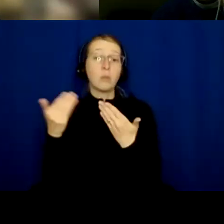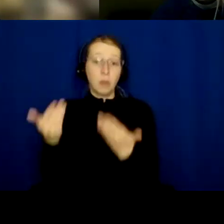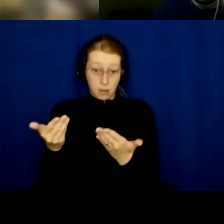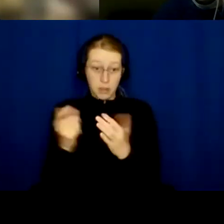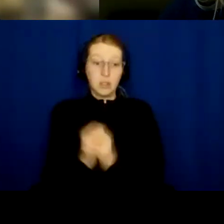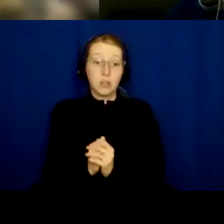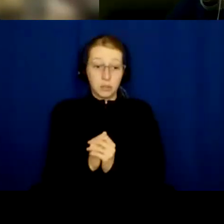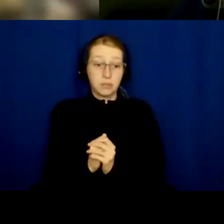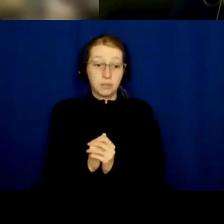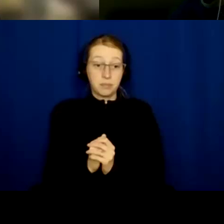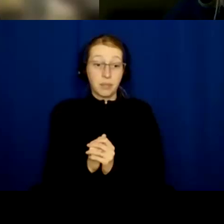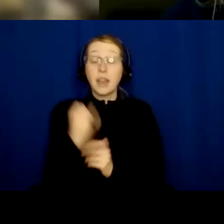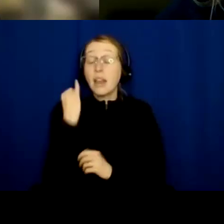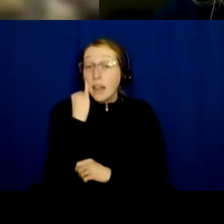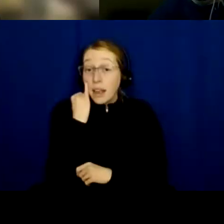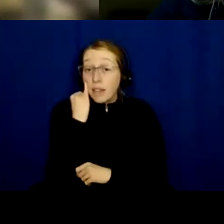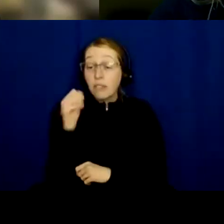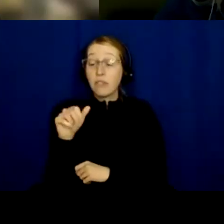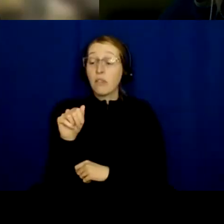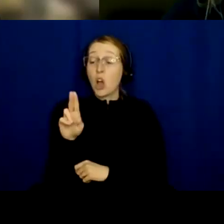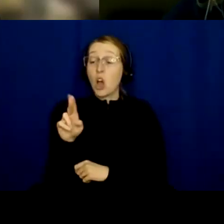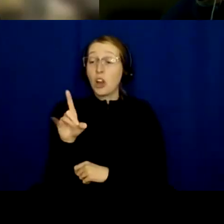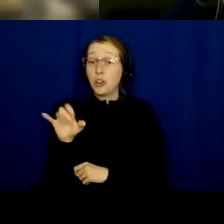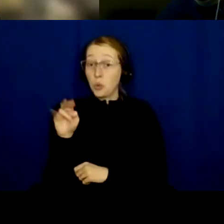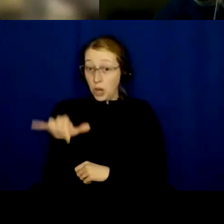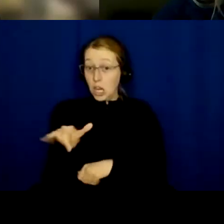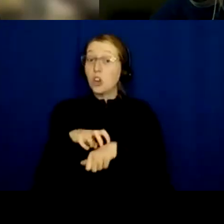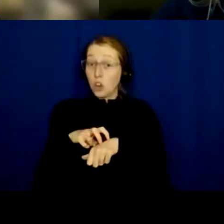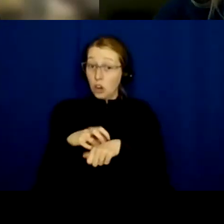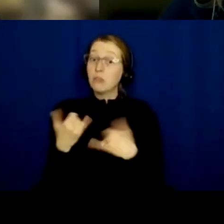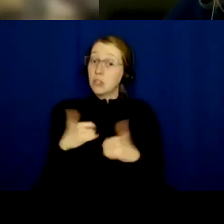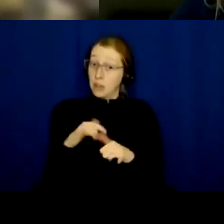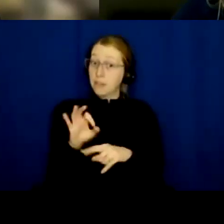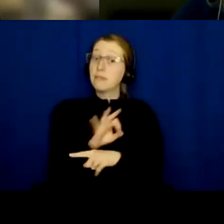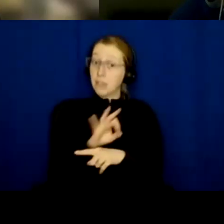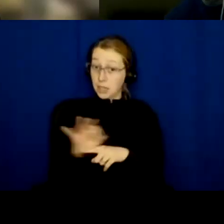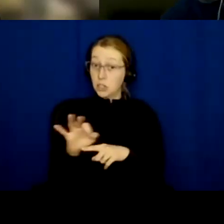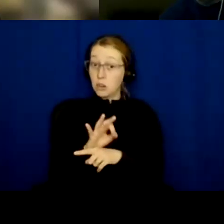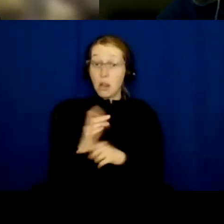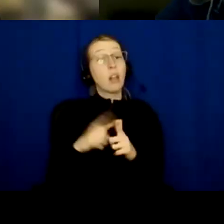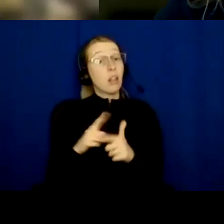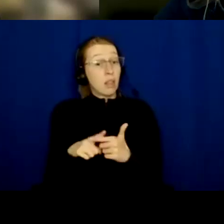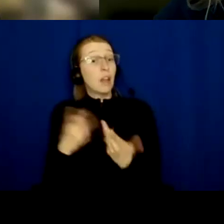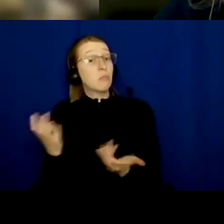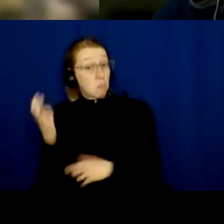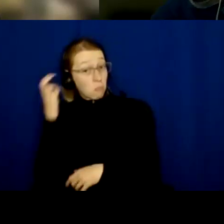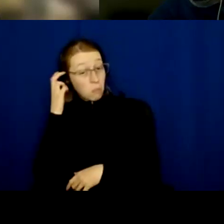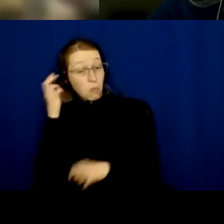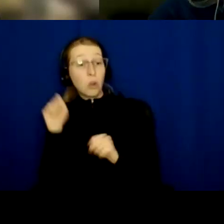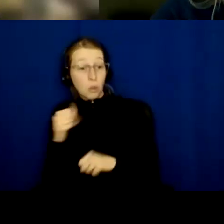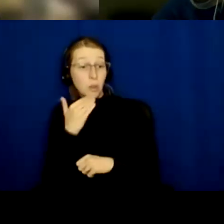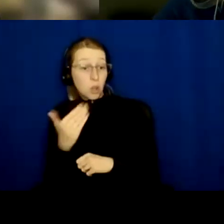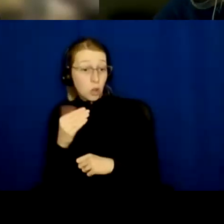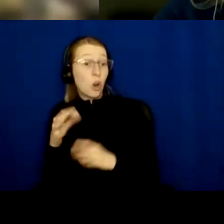If the auditory nerve is still functioning and intact, then a cochlear implant could be an option. An MRI would